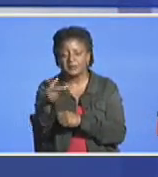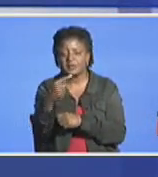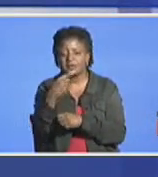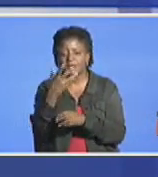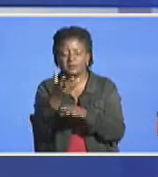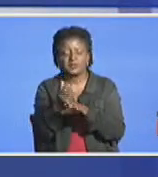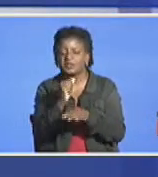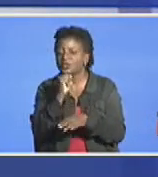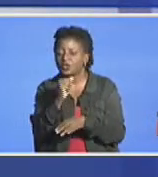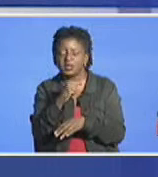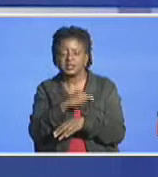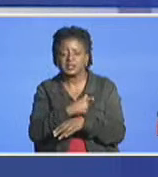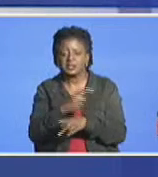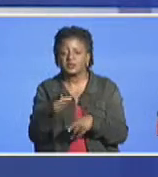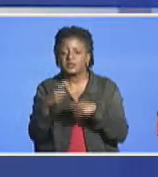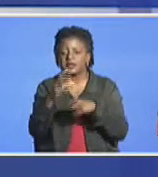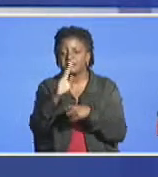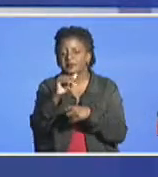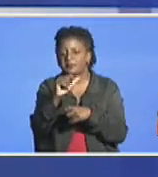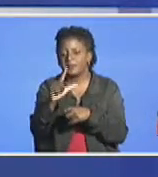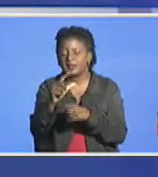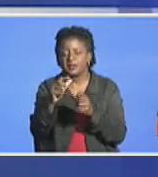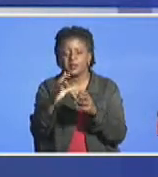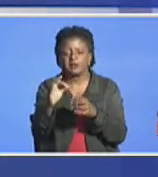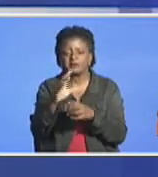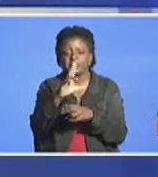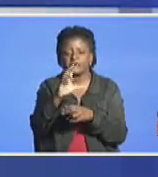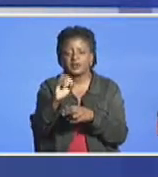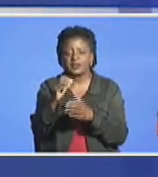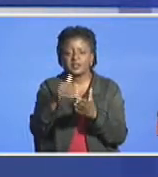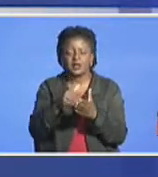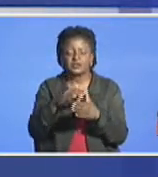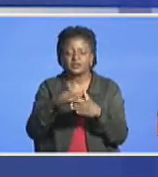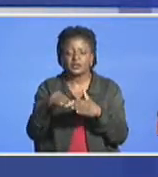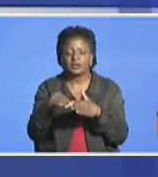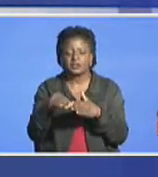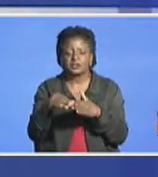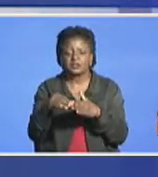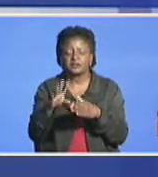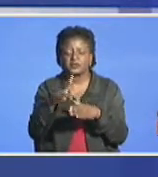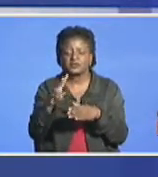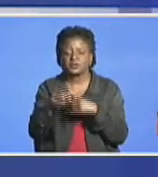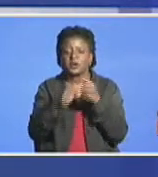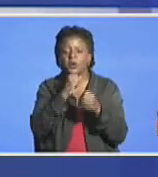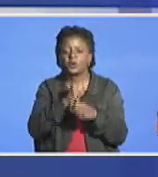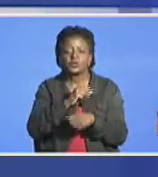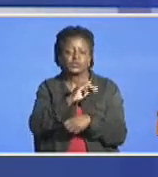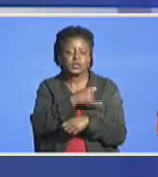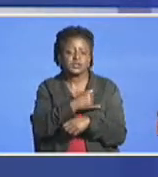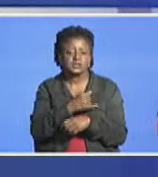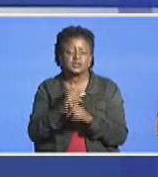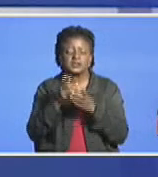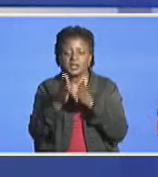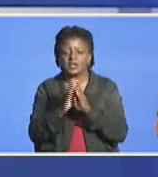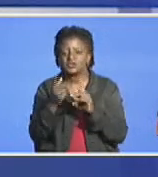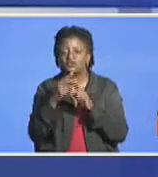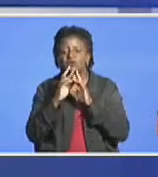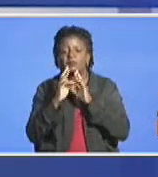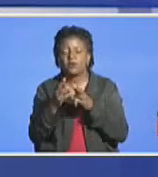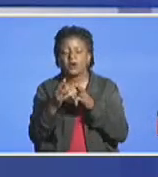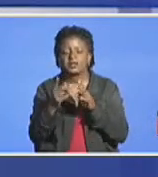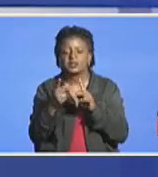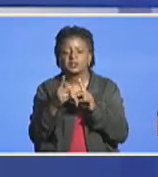of $30,000 with 2 sureties. 42-year-old Johnson is ordered to report to the East Street South Police Station,